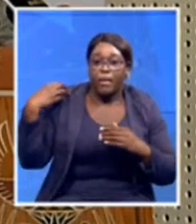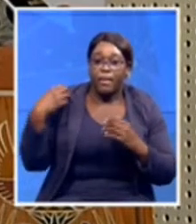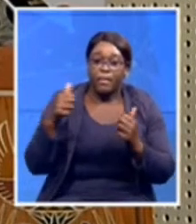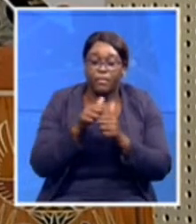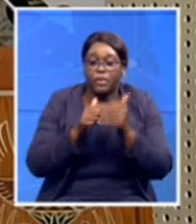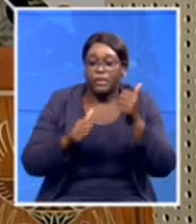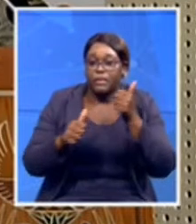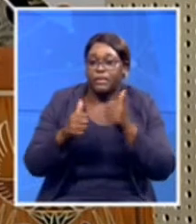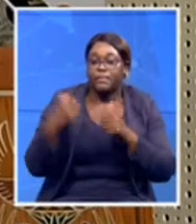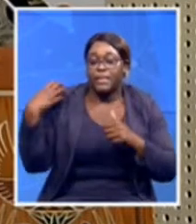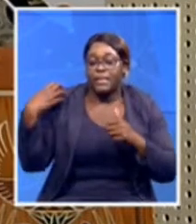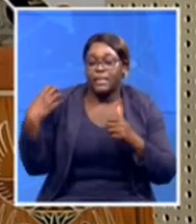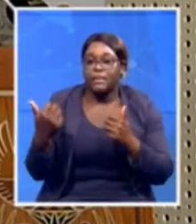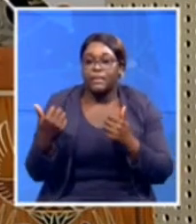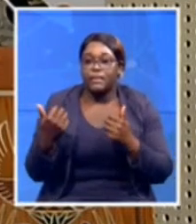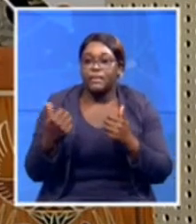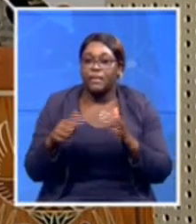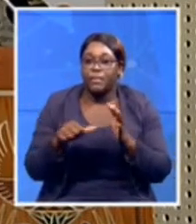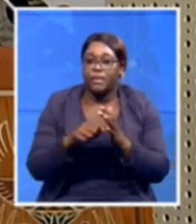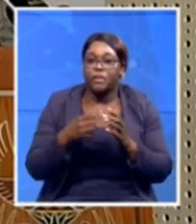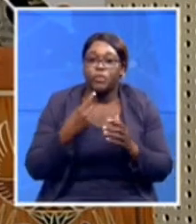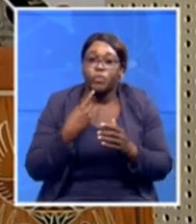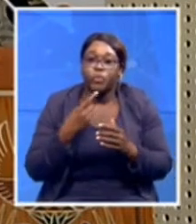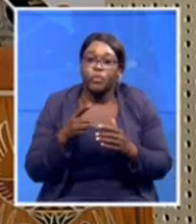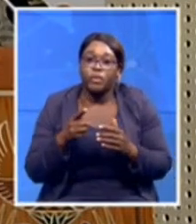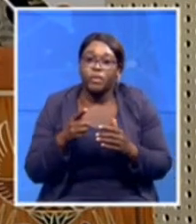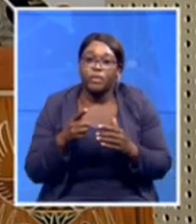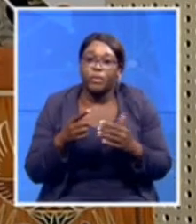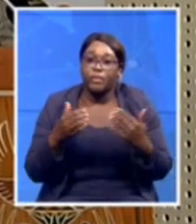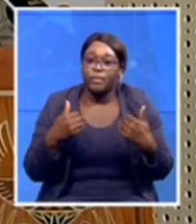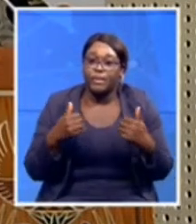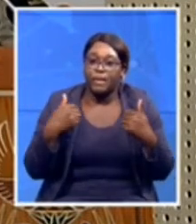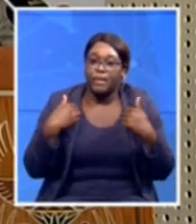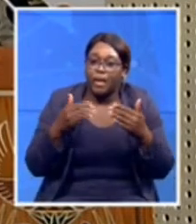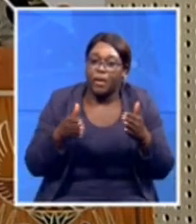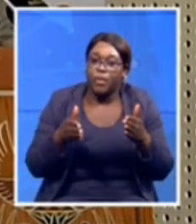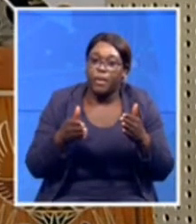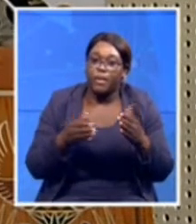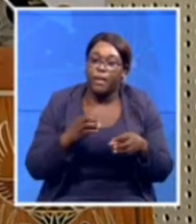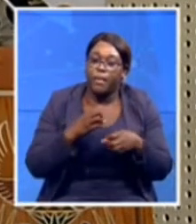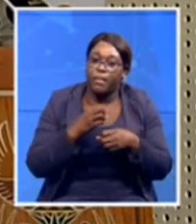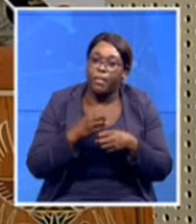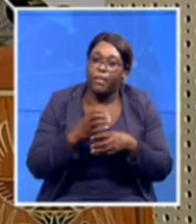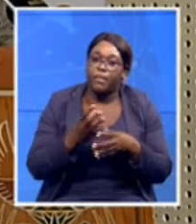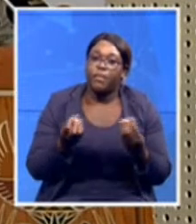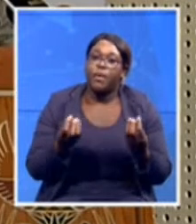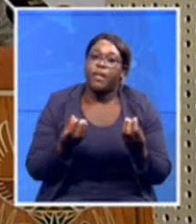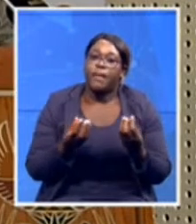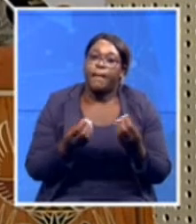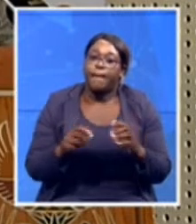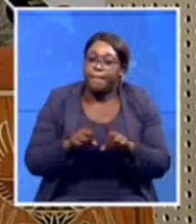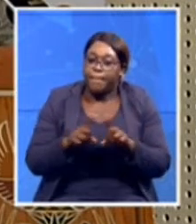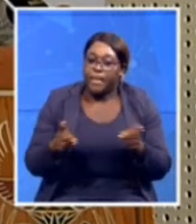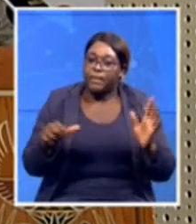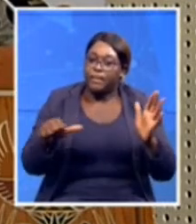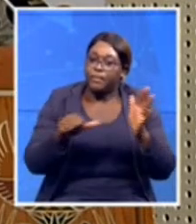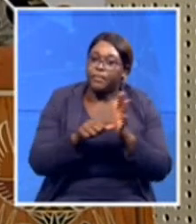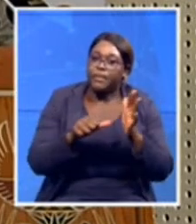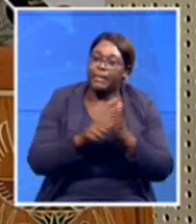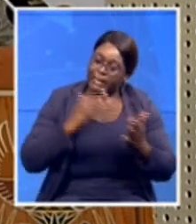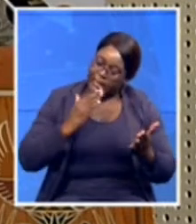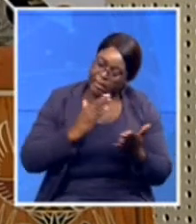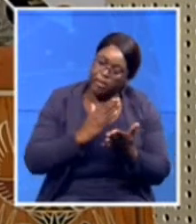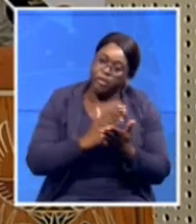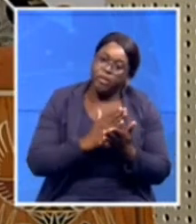to capacitate you more. This is not about censorship, but it's very important to ensure that our citizens are